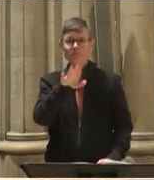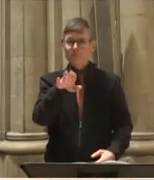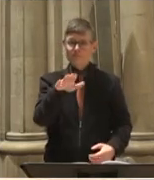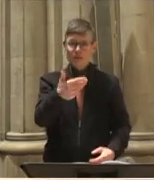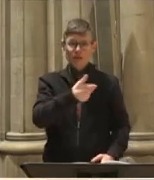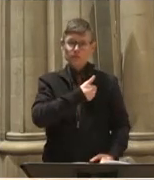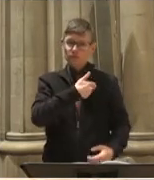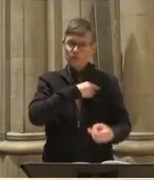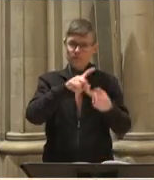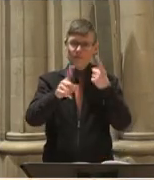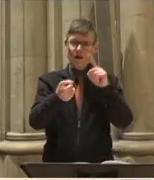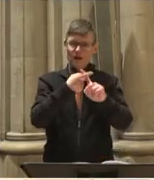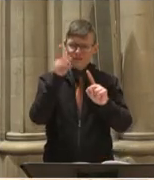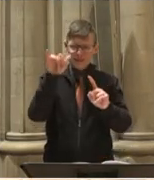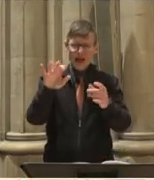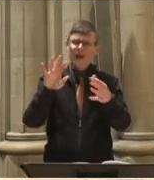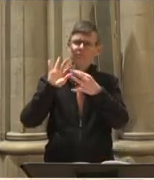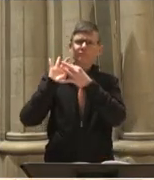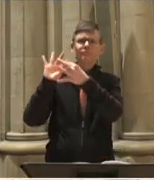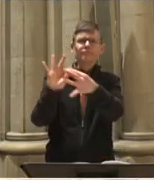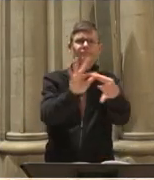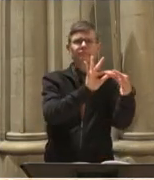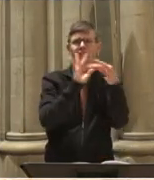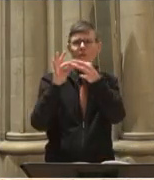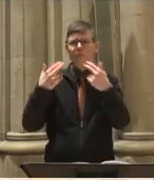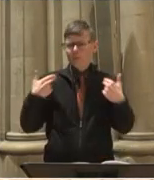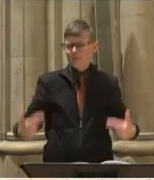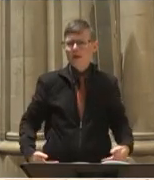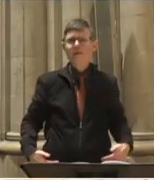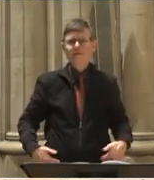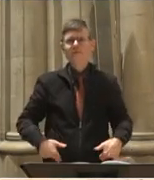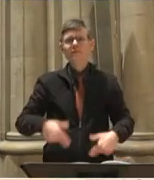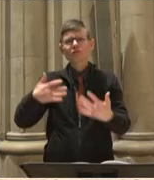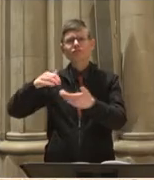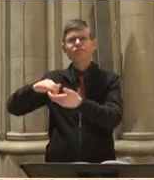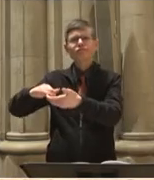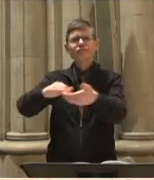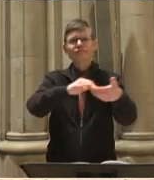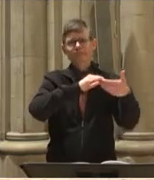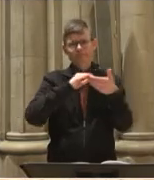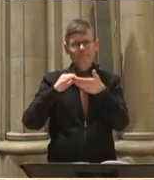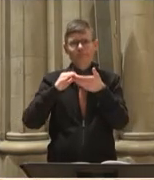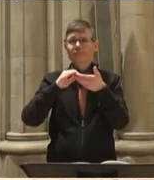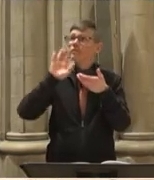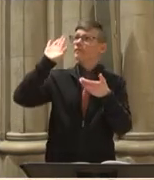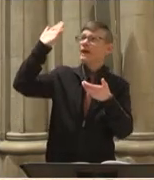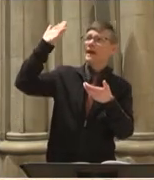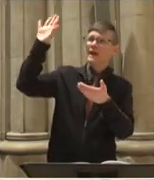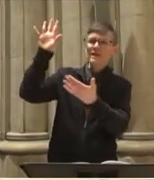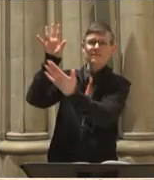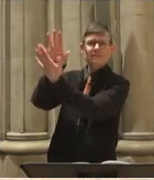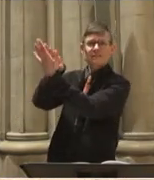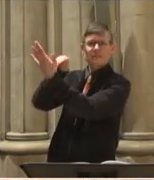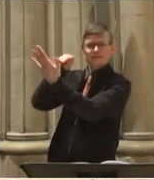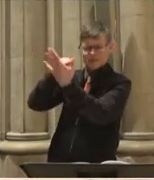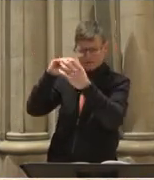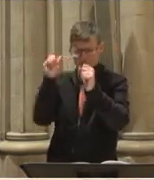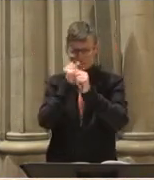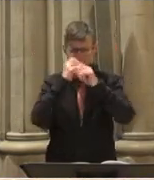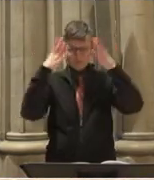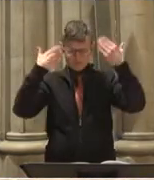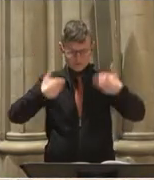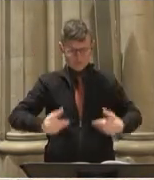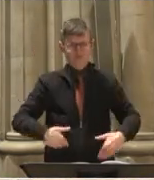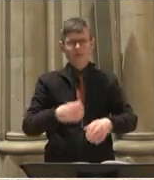is that which connects us as human beings to the one in whose image we are all created. Our soul